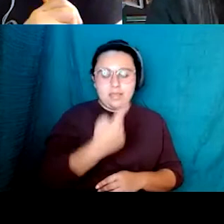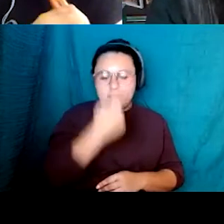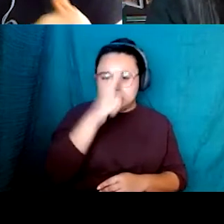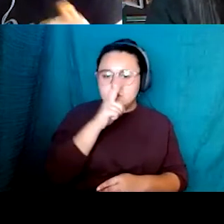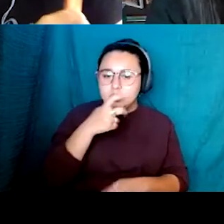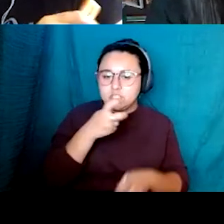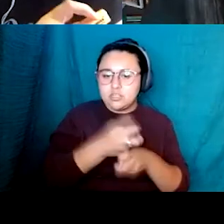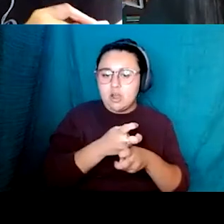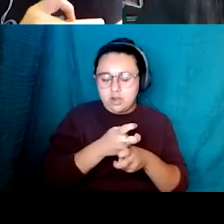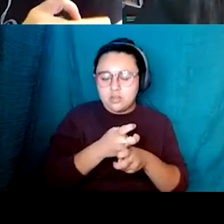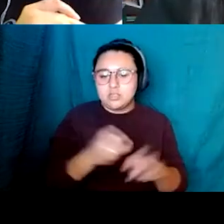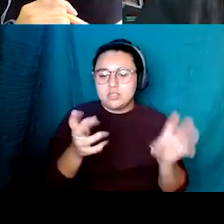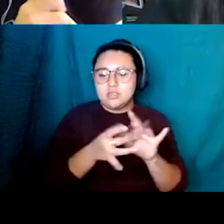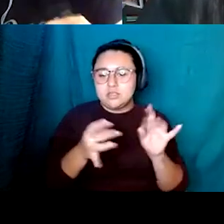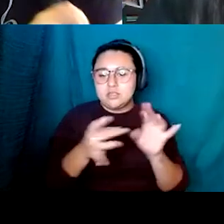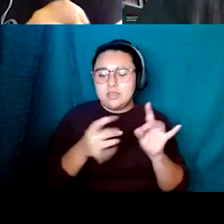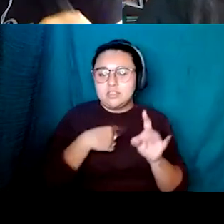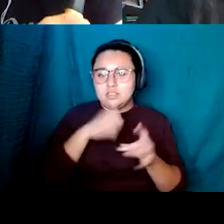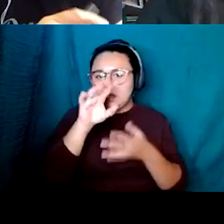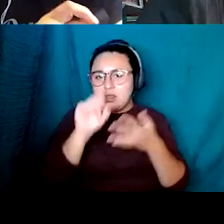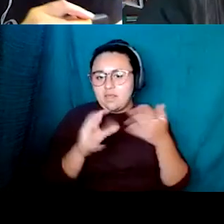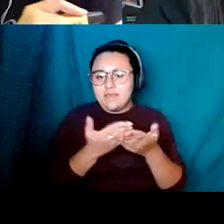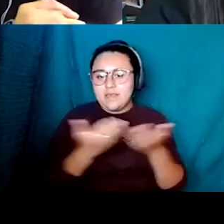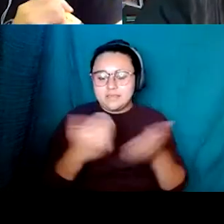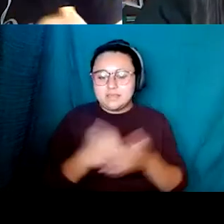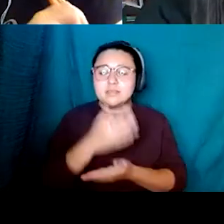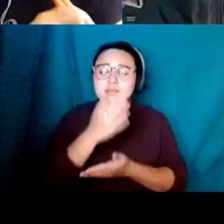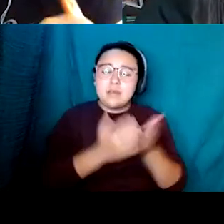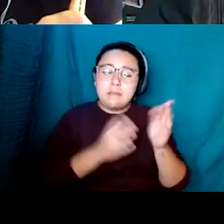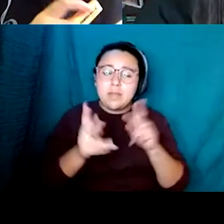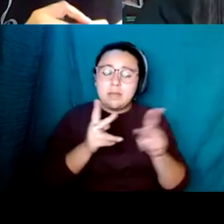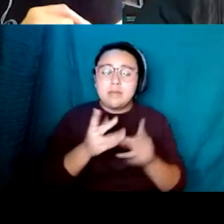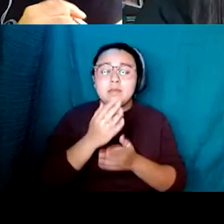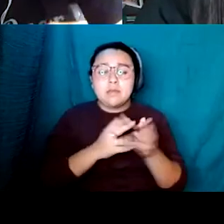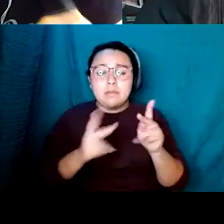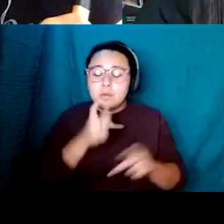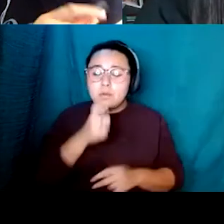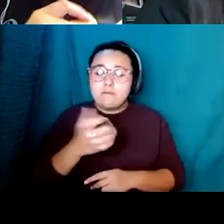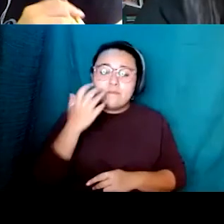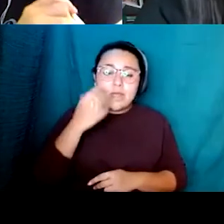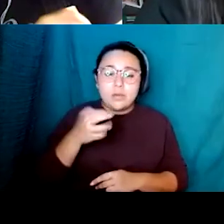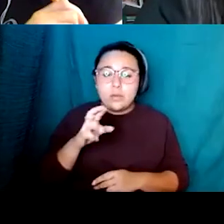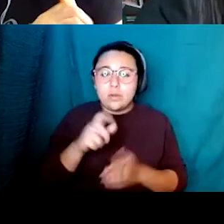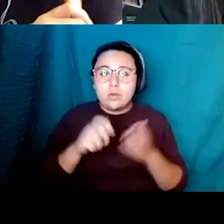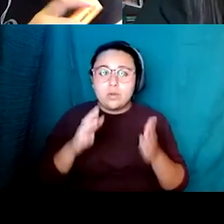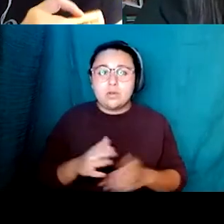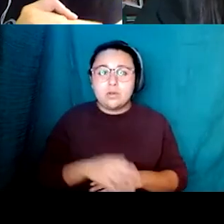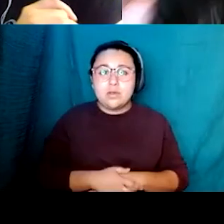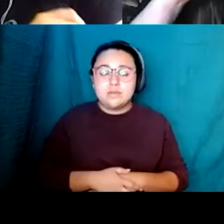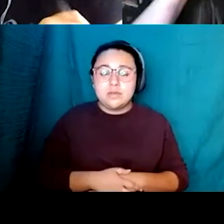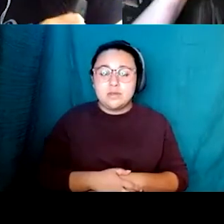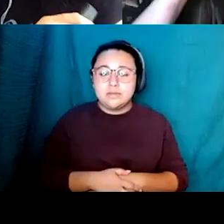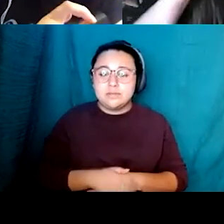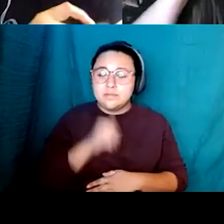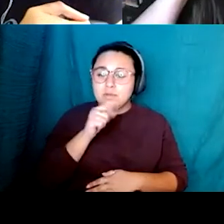difficult to kind of rattle off names because some of our fat and queer writers don't really identify as